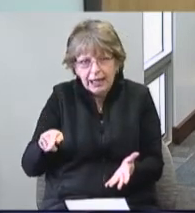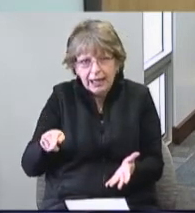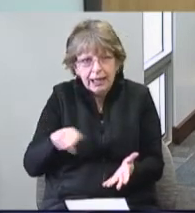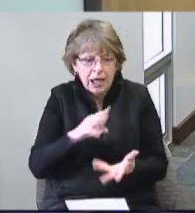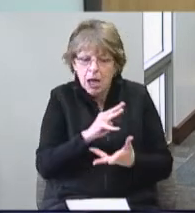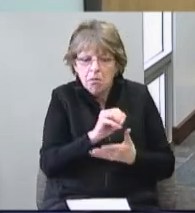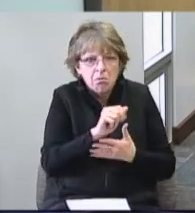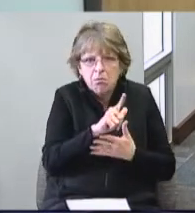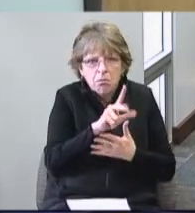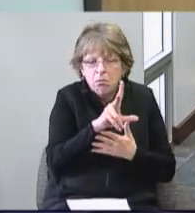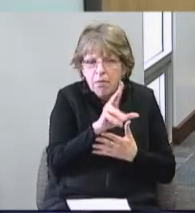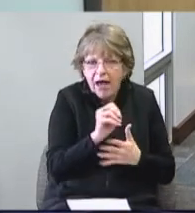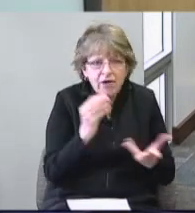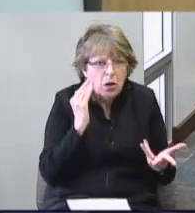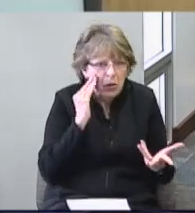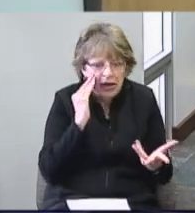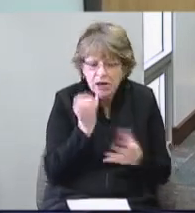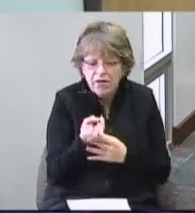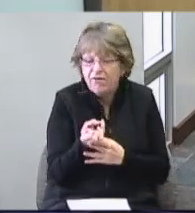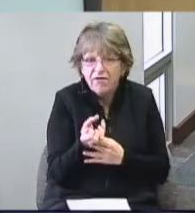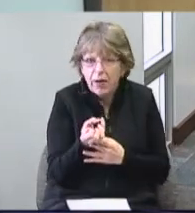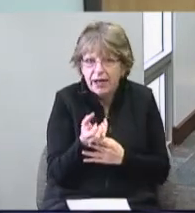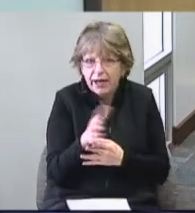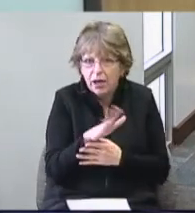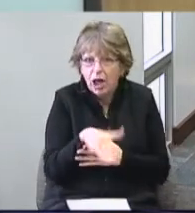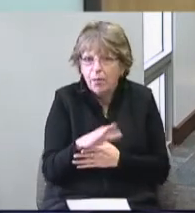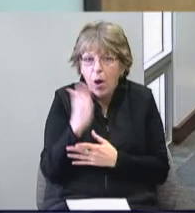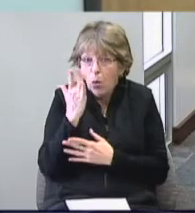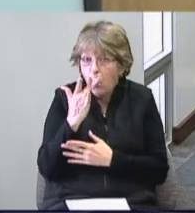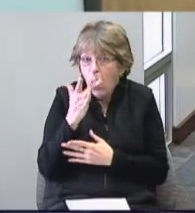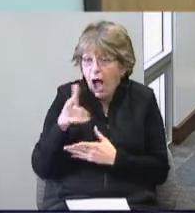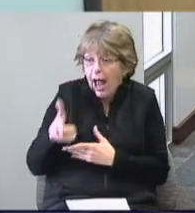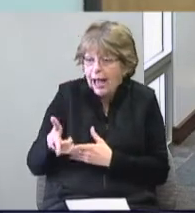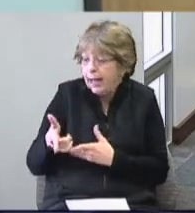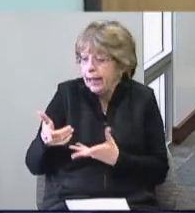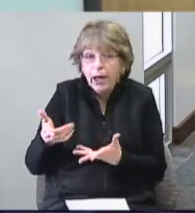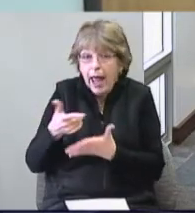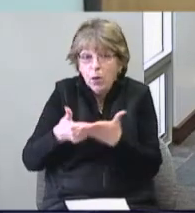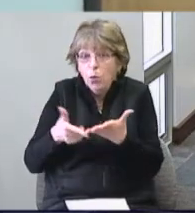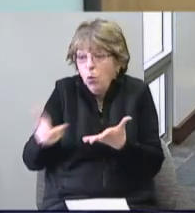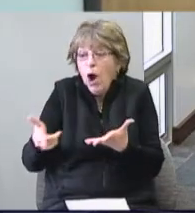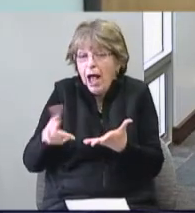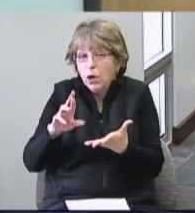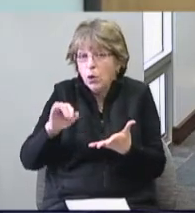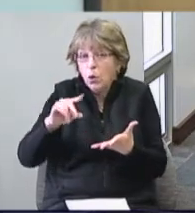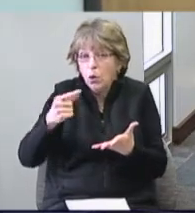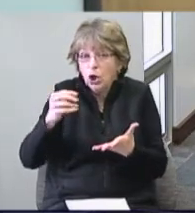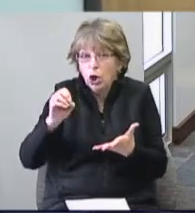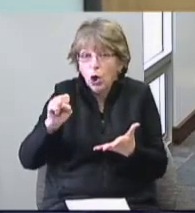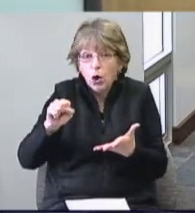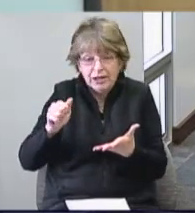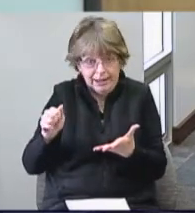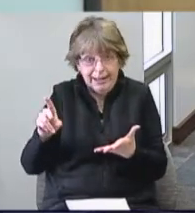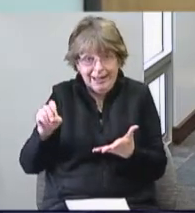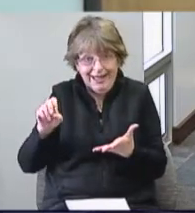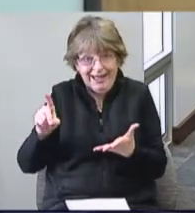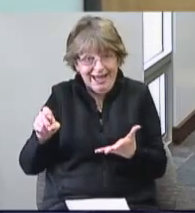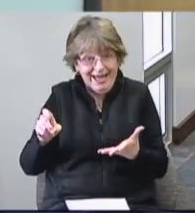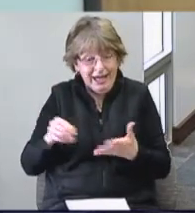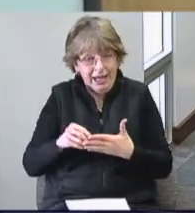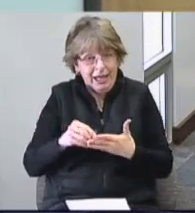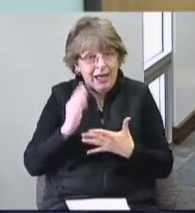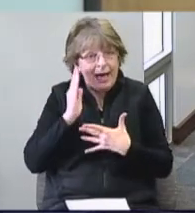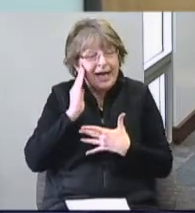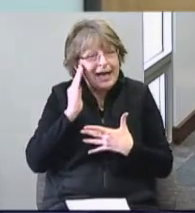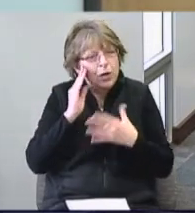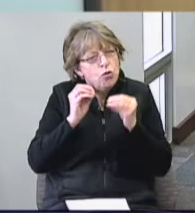Malvo knew very little about what Officer Ragosa did. Actually, he knew more about what Officer Ragosa